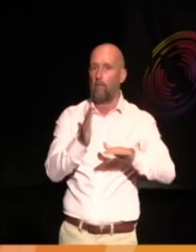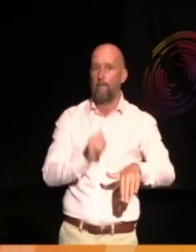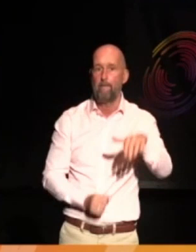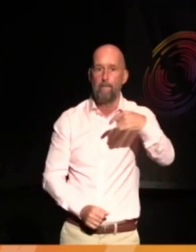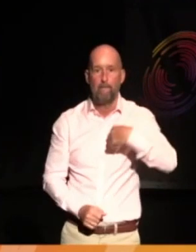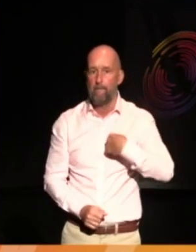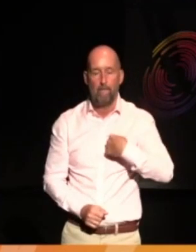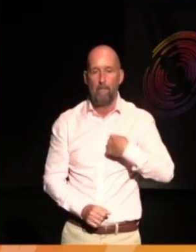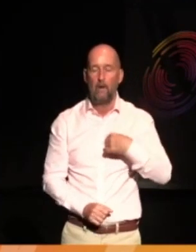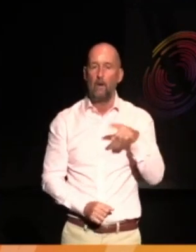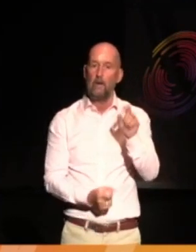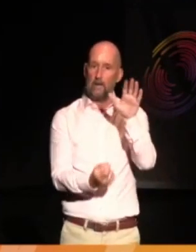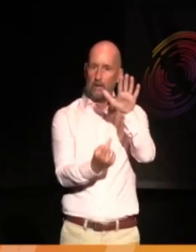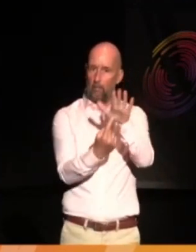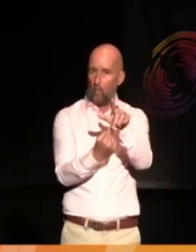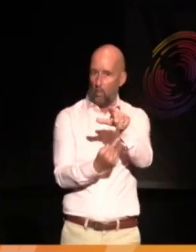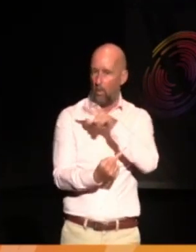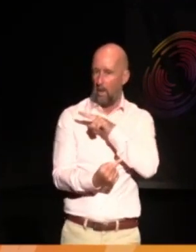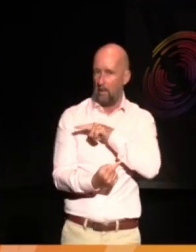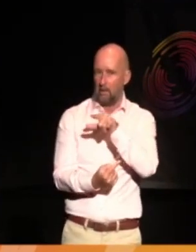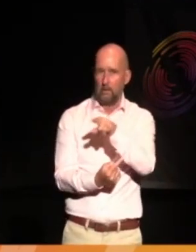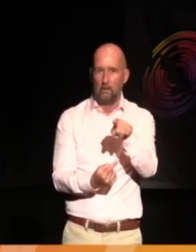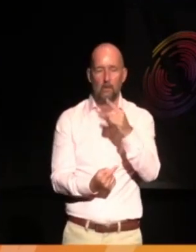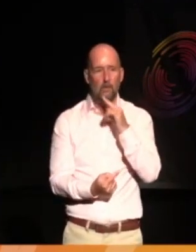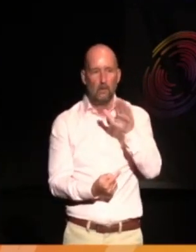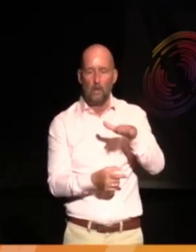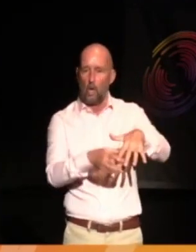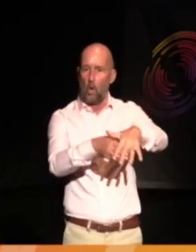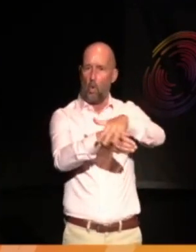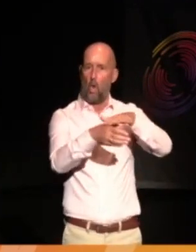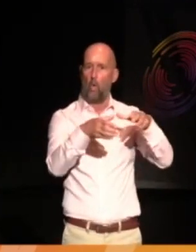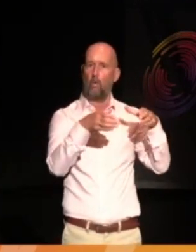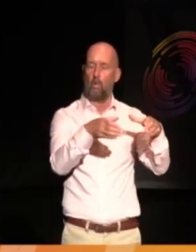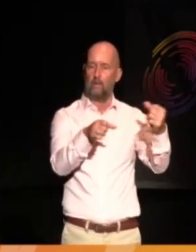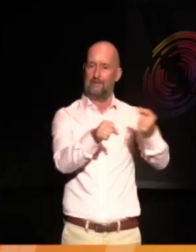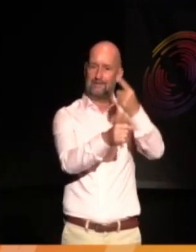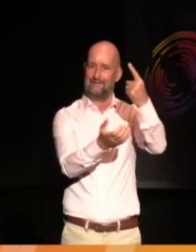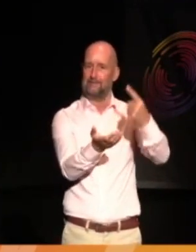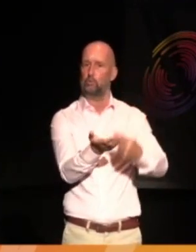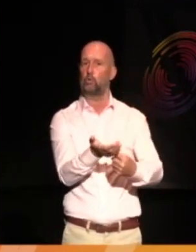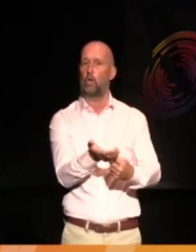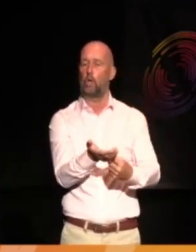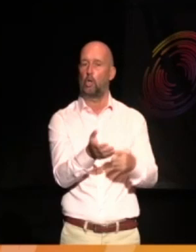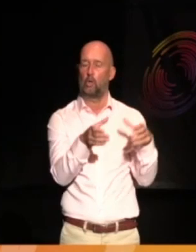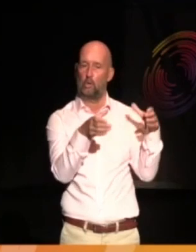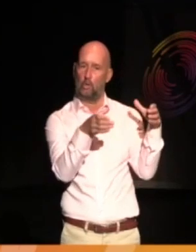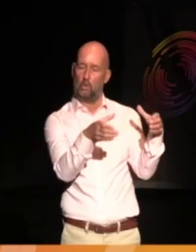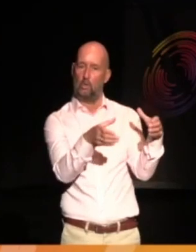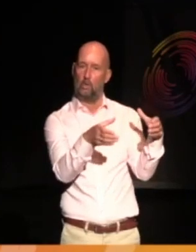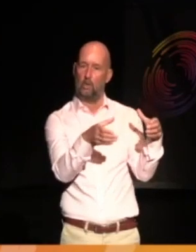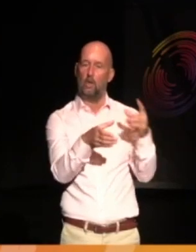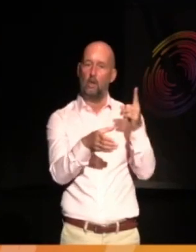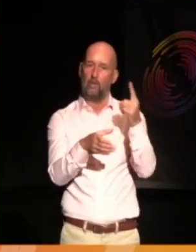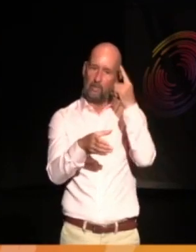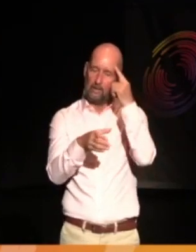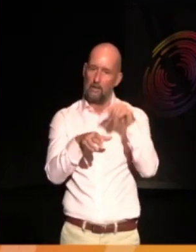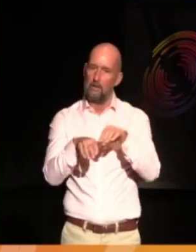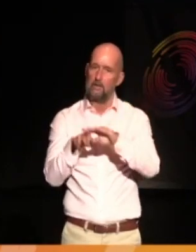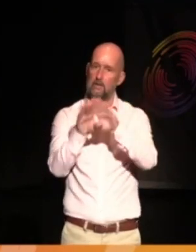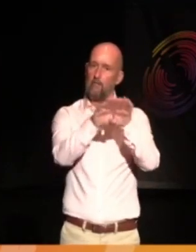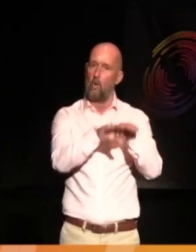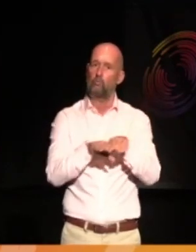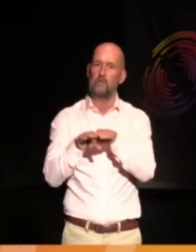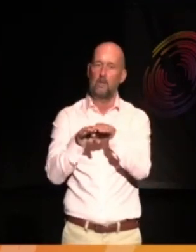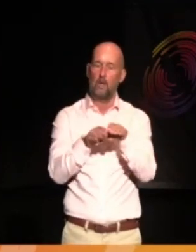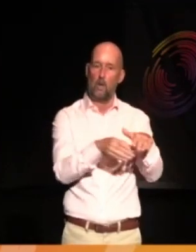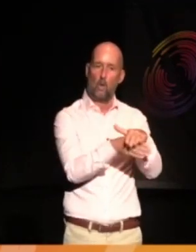interesting point about when something happens that you could just say is a local decision. But in a democracy where a local decision can